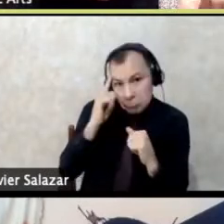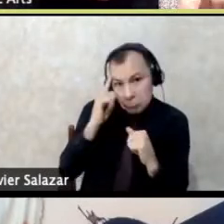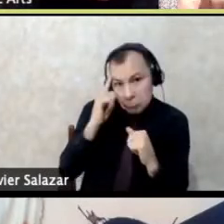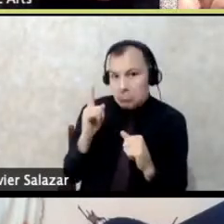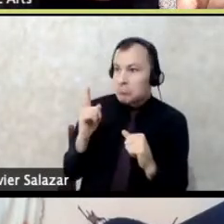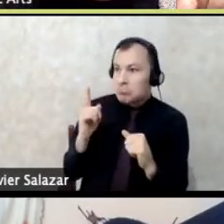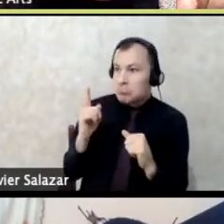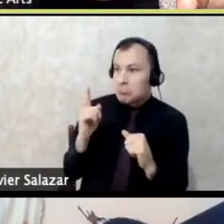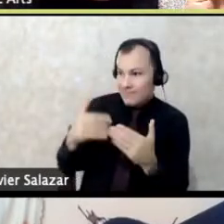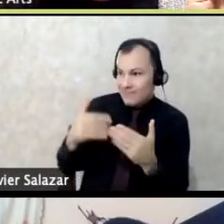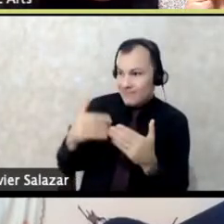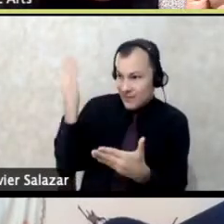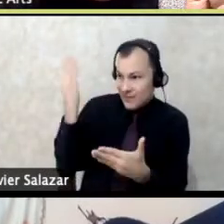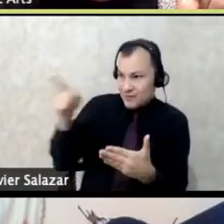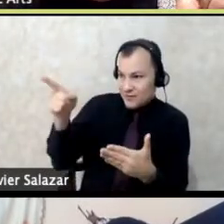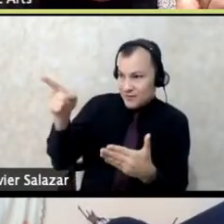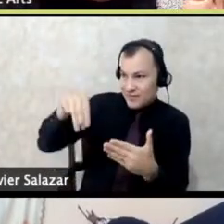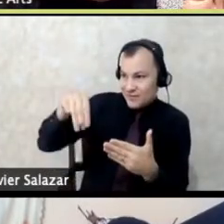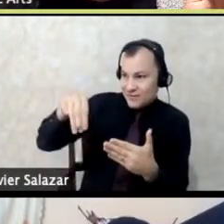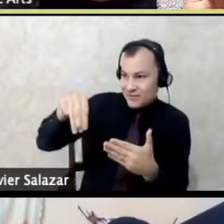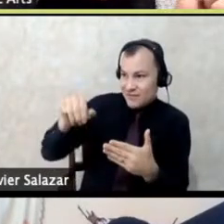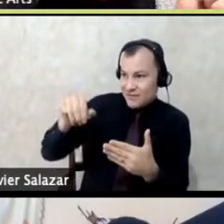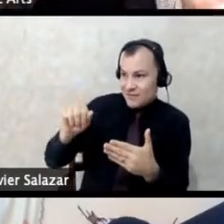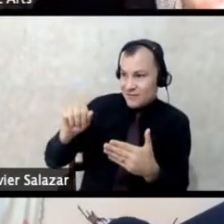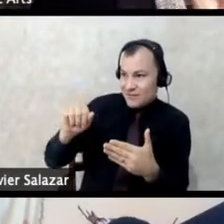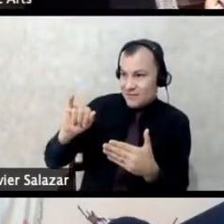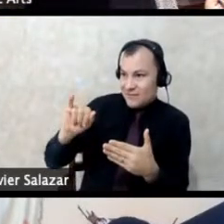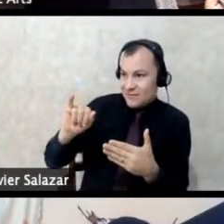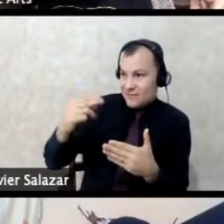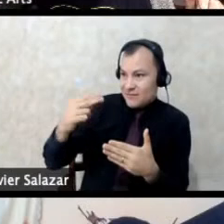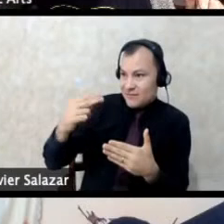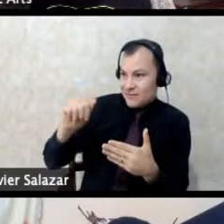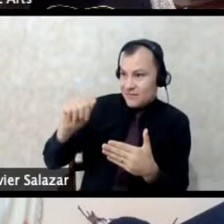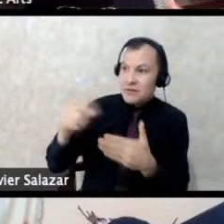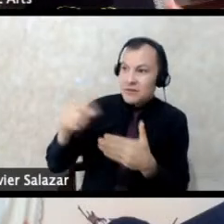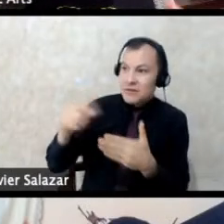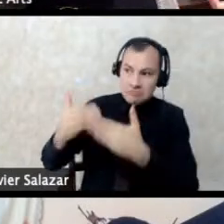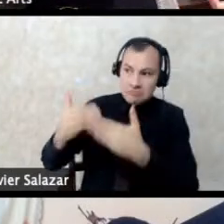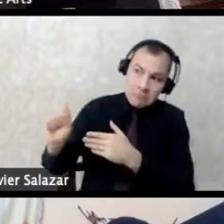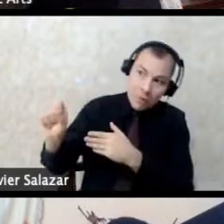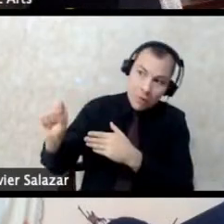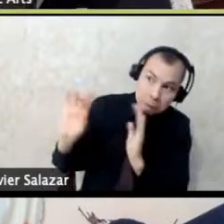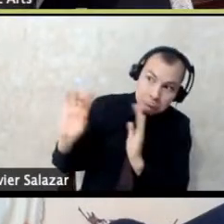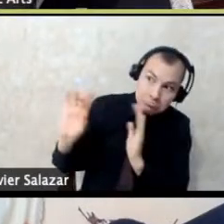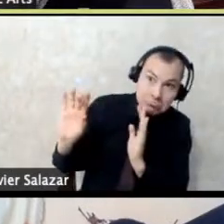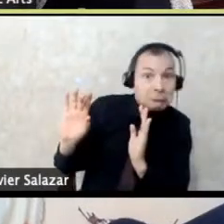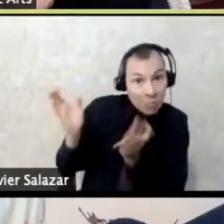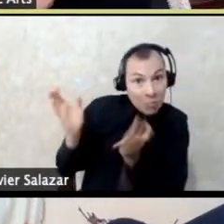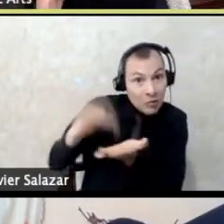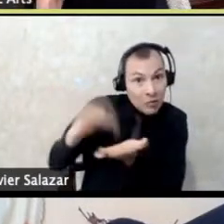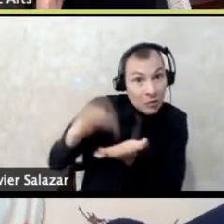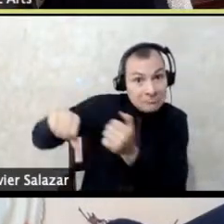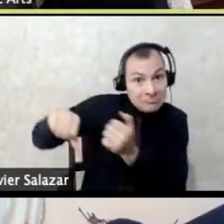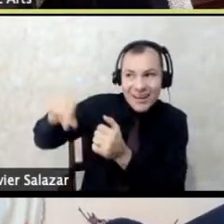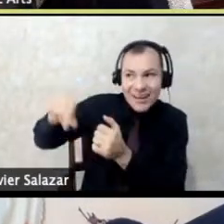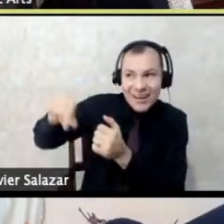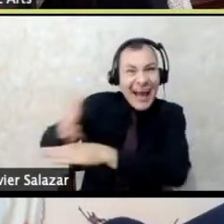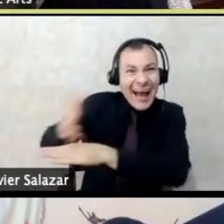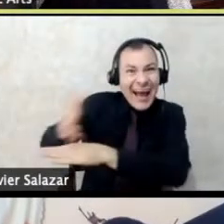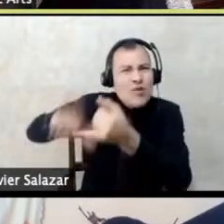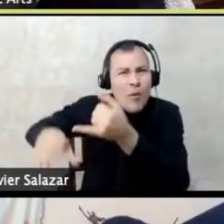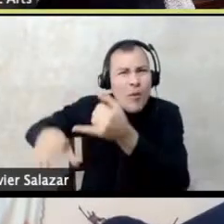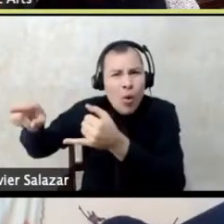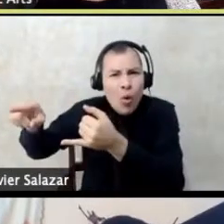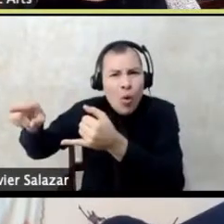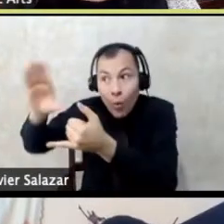if you start with what things have you created now or have been part of the